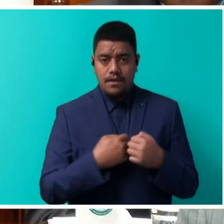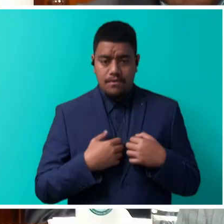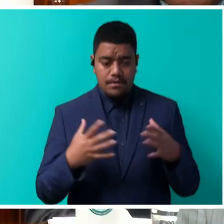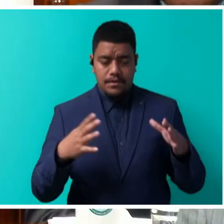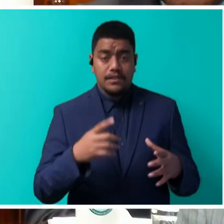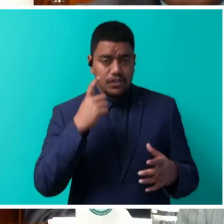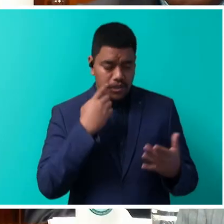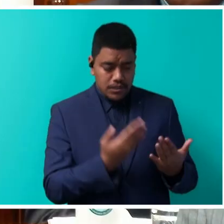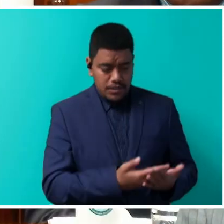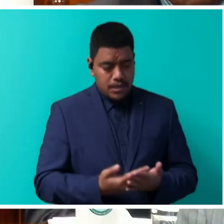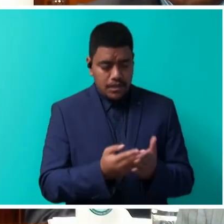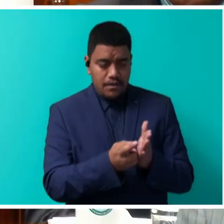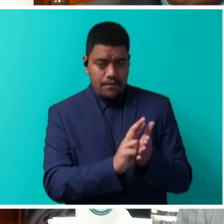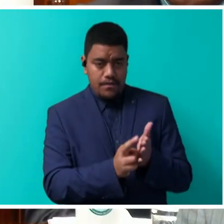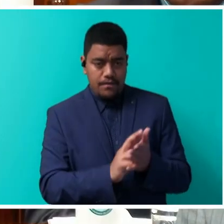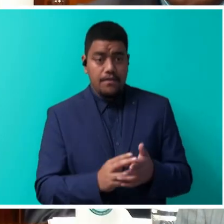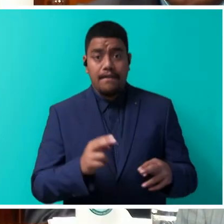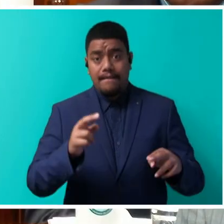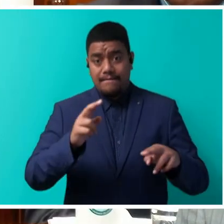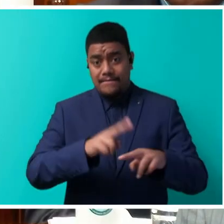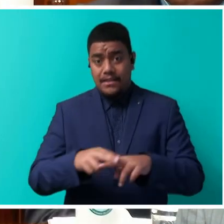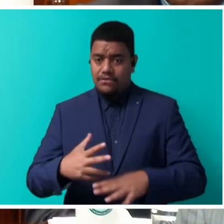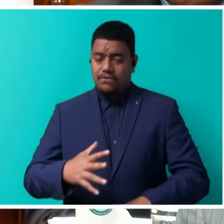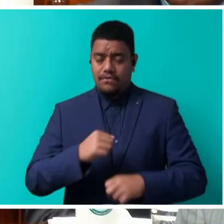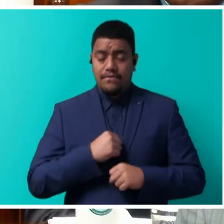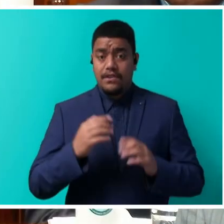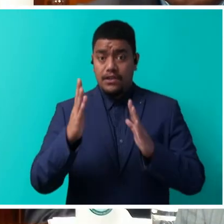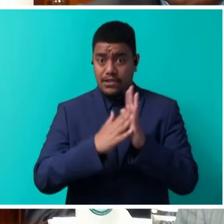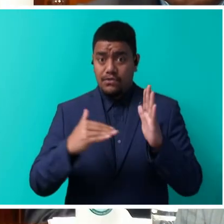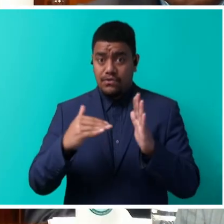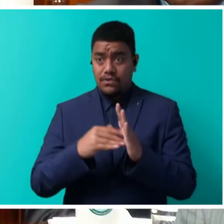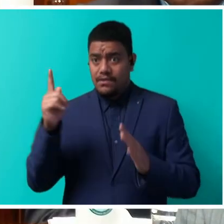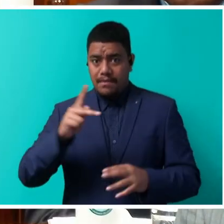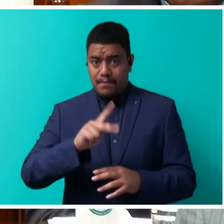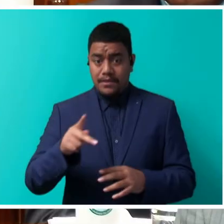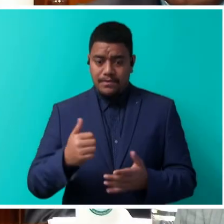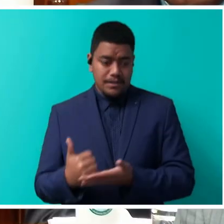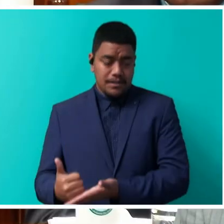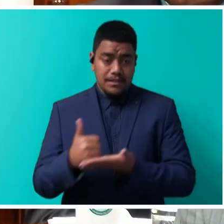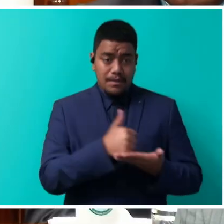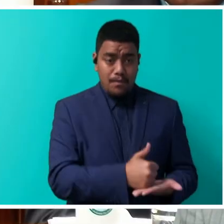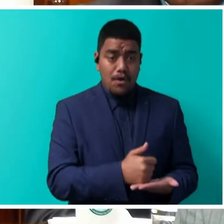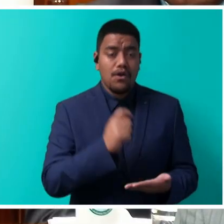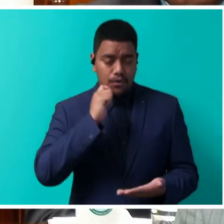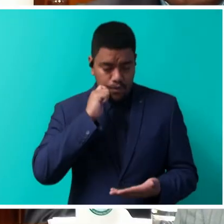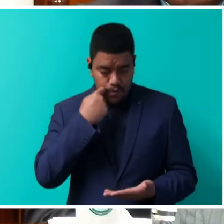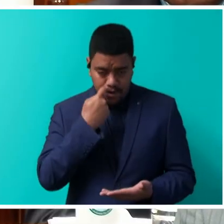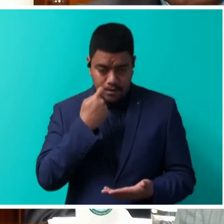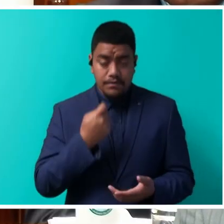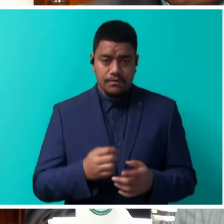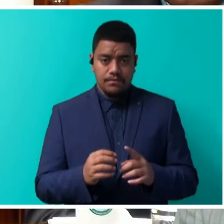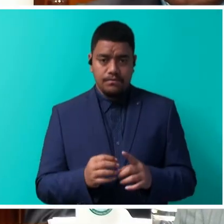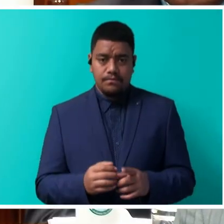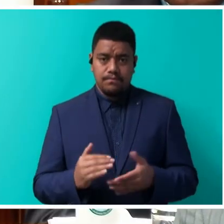institutions. Fiji is confident that the New Zealand Pacific justice sector support will complement our